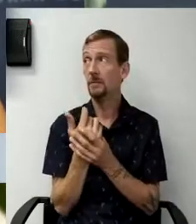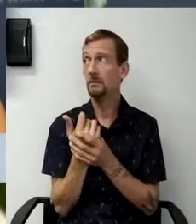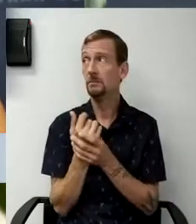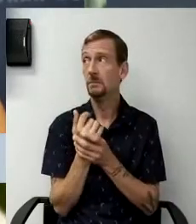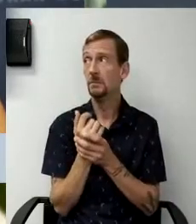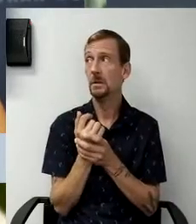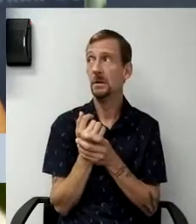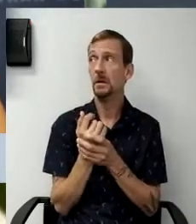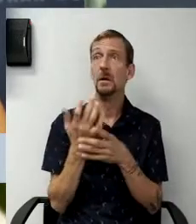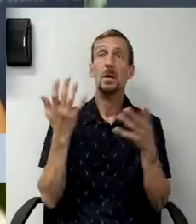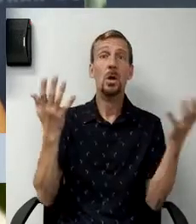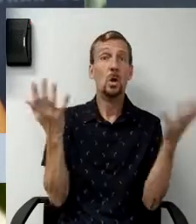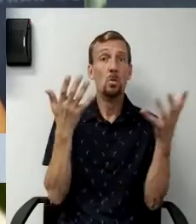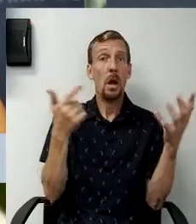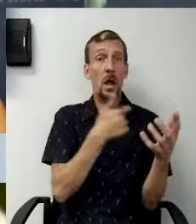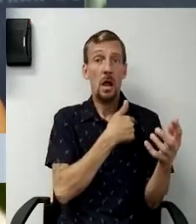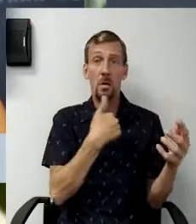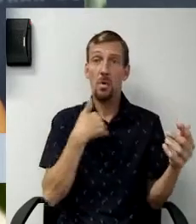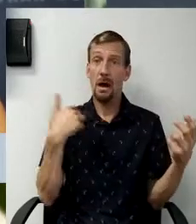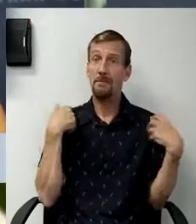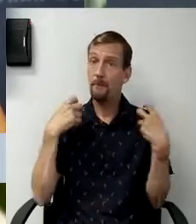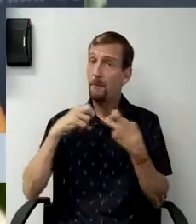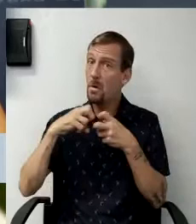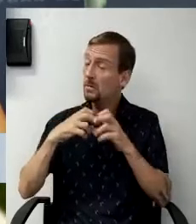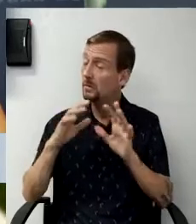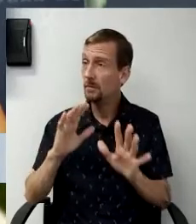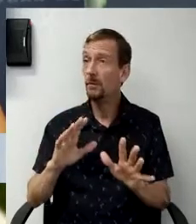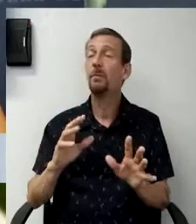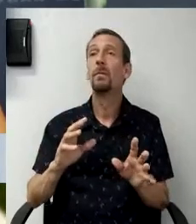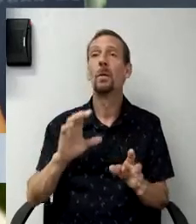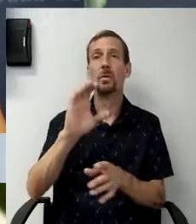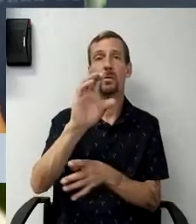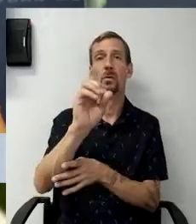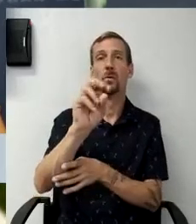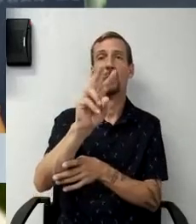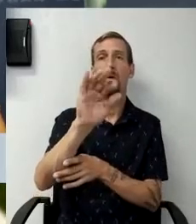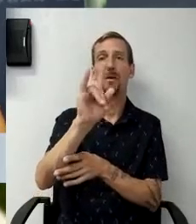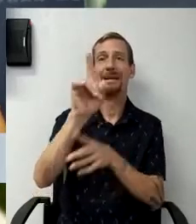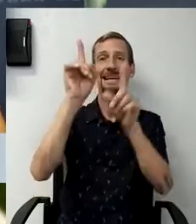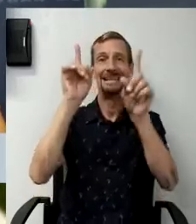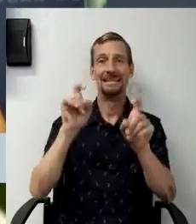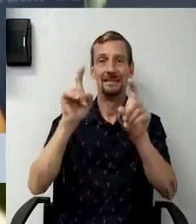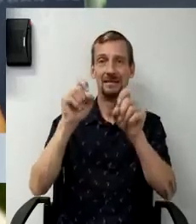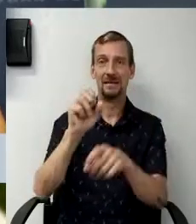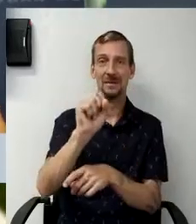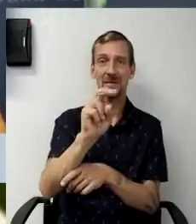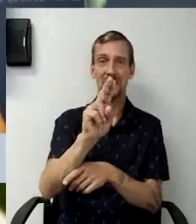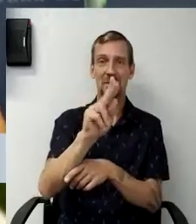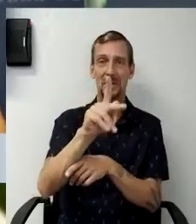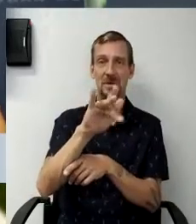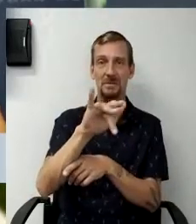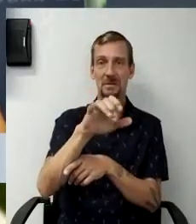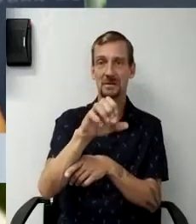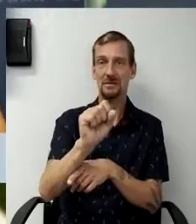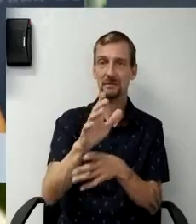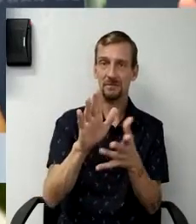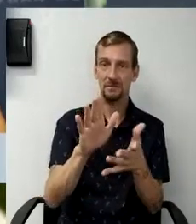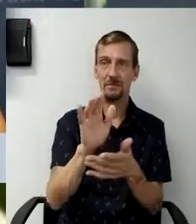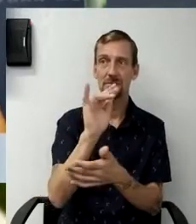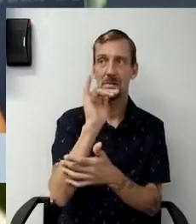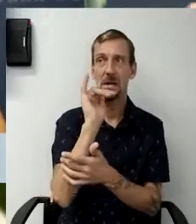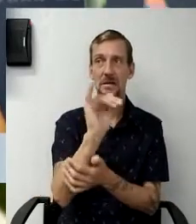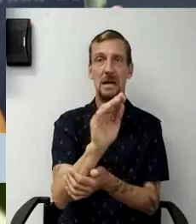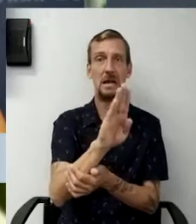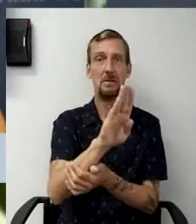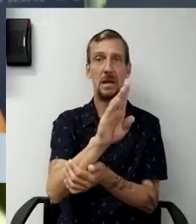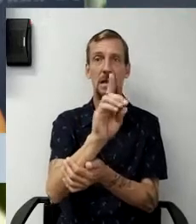The difficulty we're having right now is the availability of COVID testing supplies. Unfortunately, the